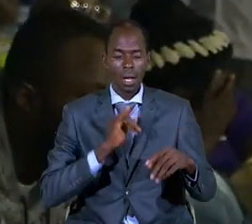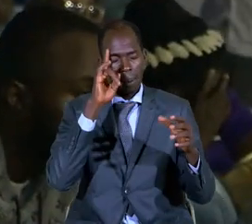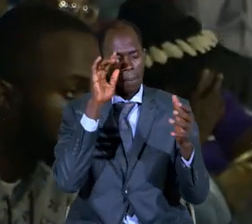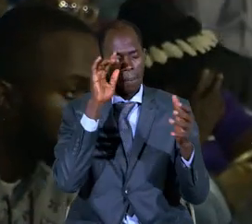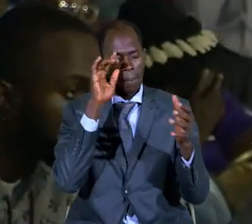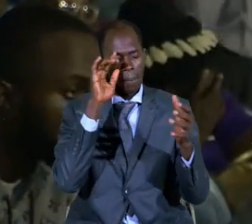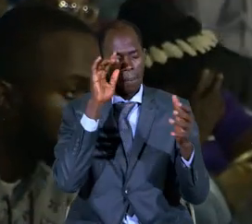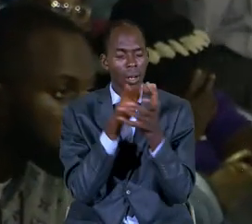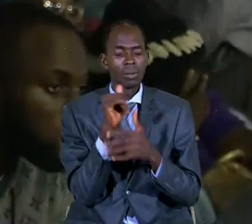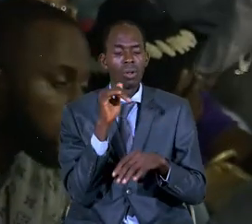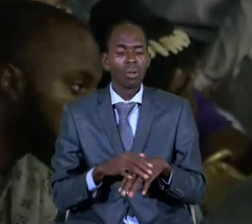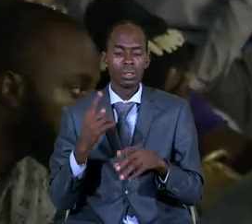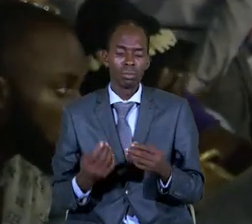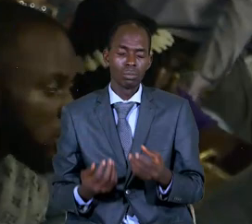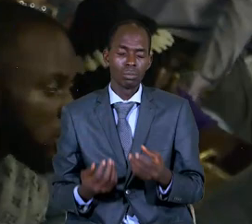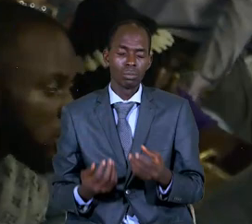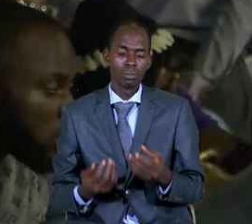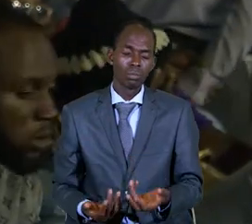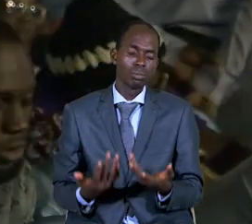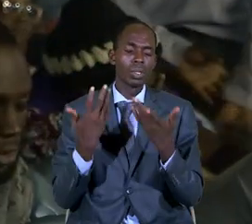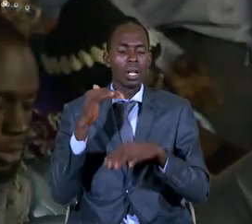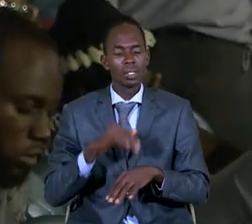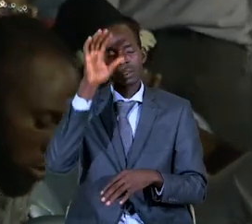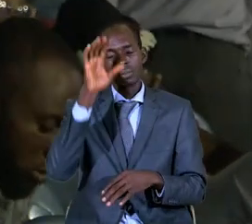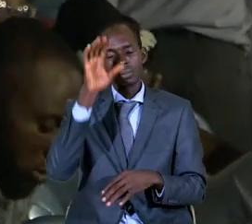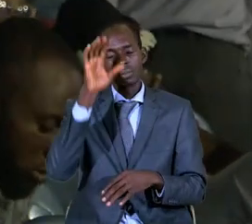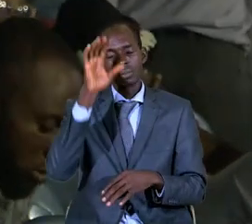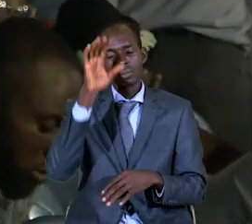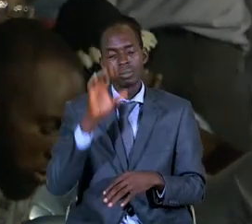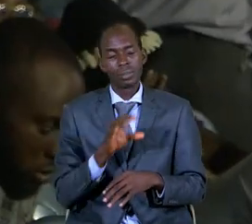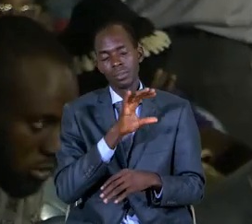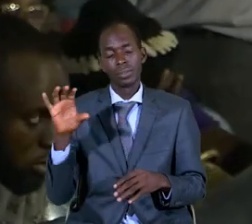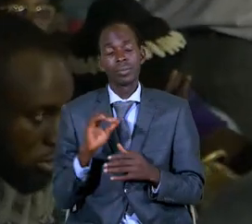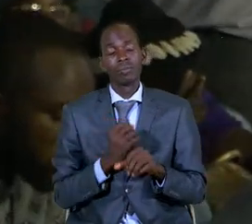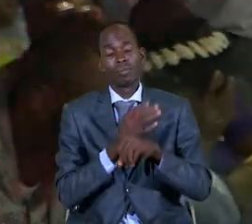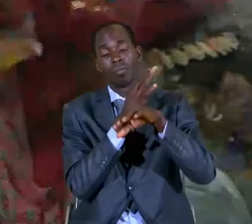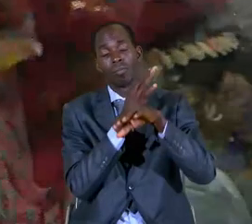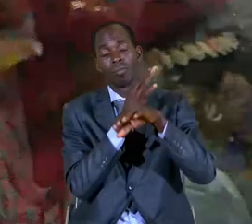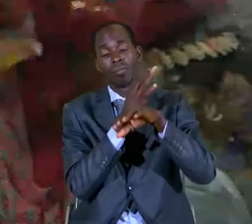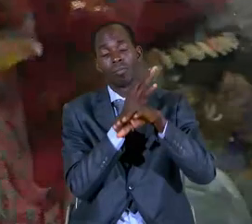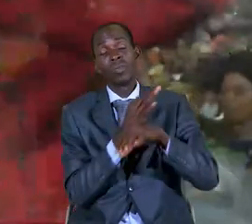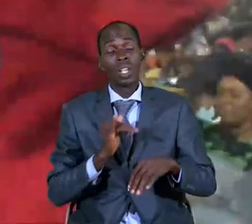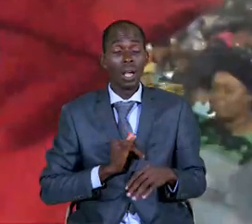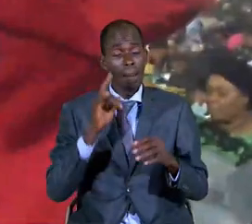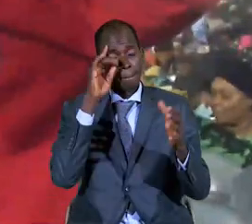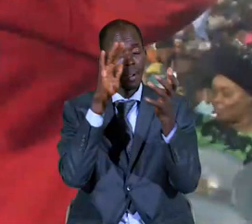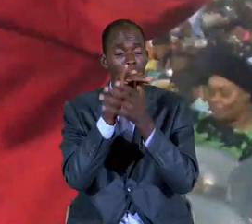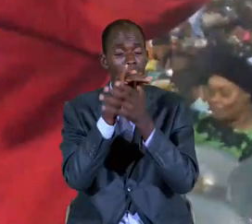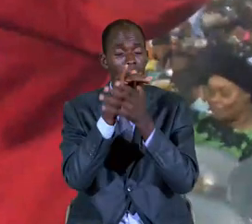a sacrifice at Calvary. I believe that